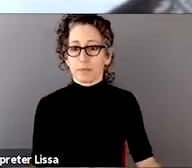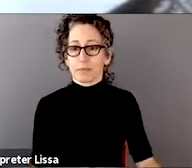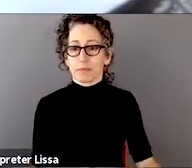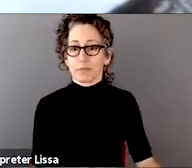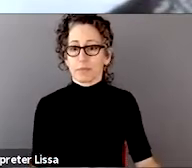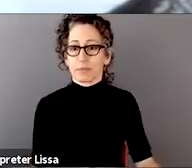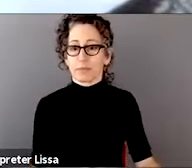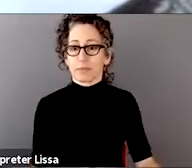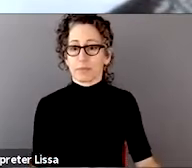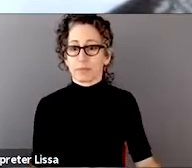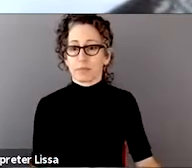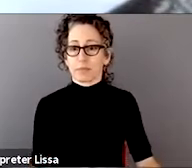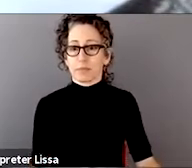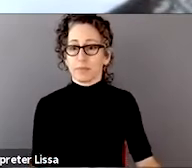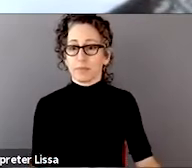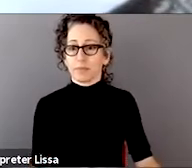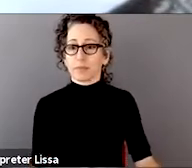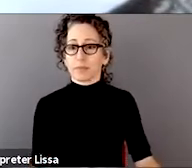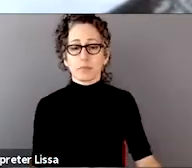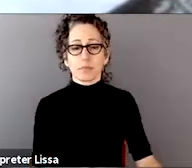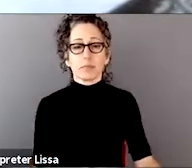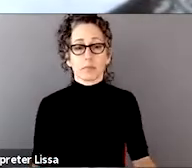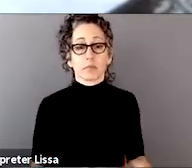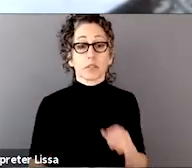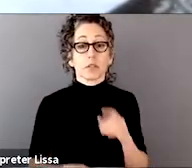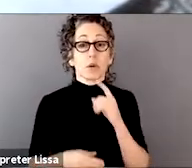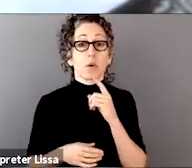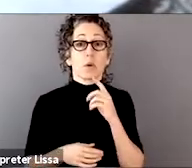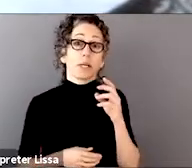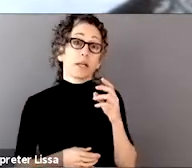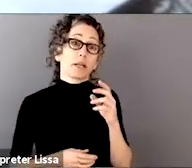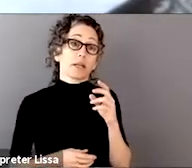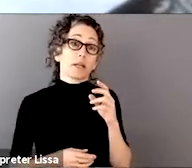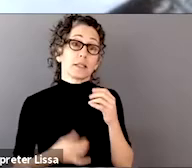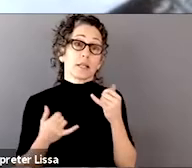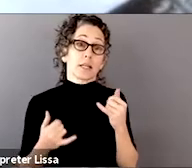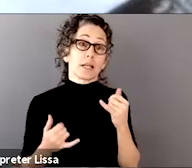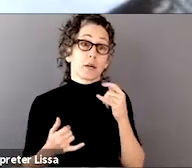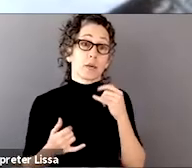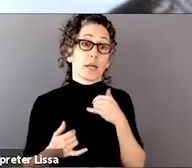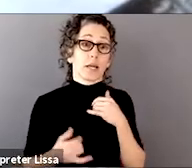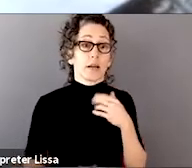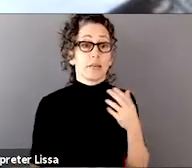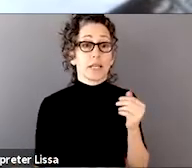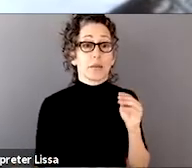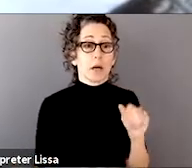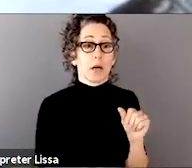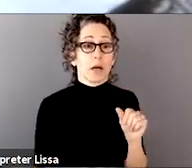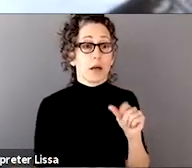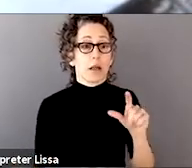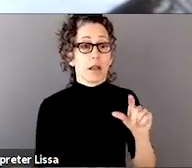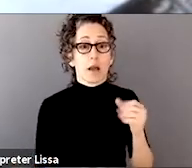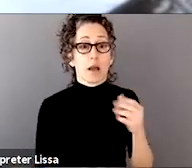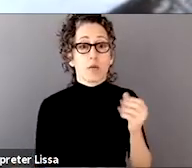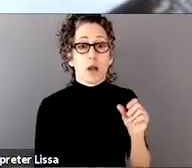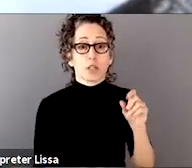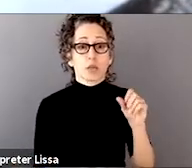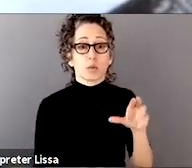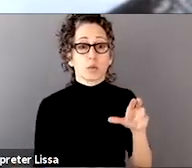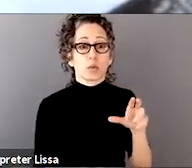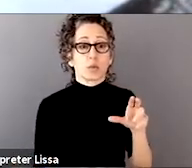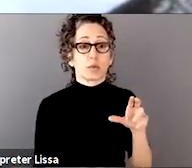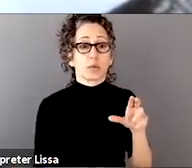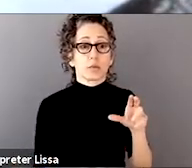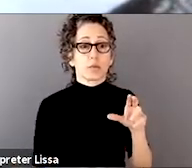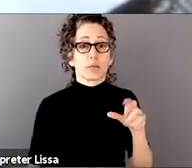and equity within data science. So to do that, today we have Hima Lakkaraju. Hima is an assistant professor